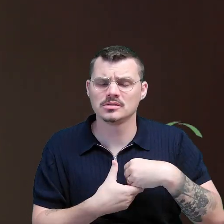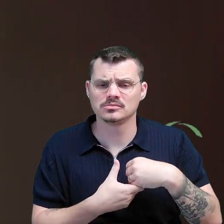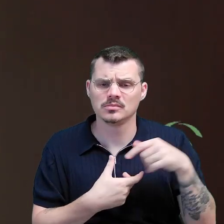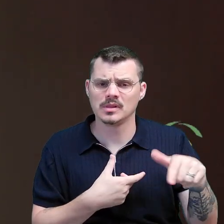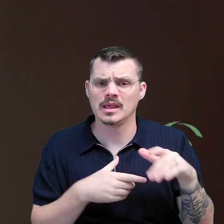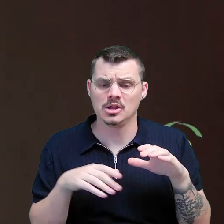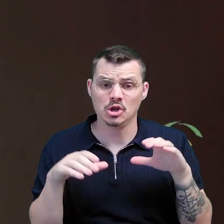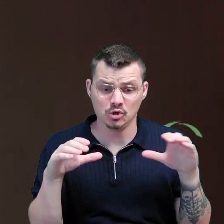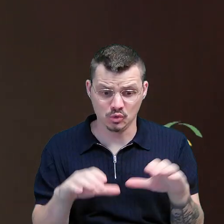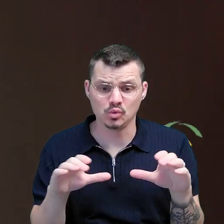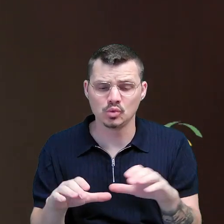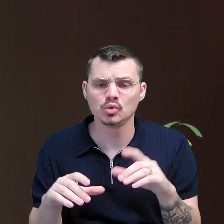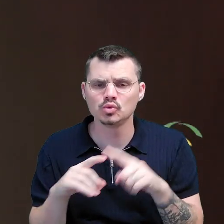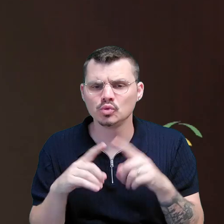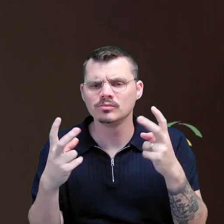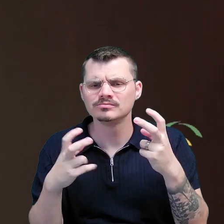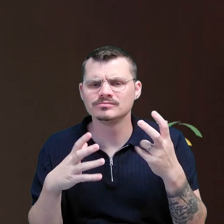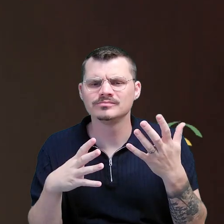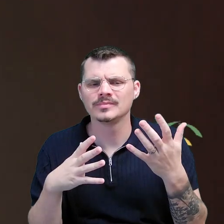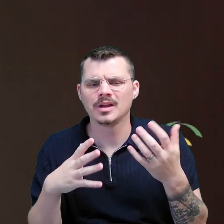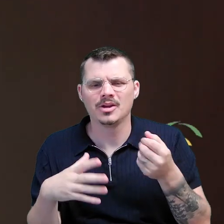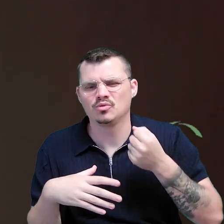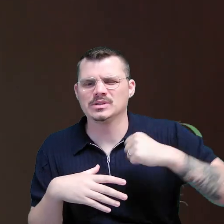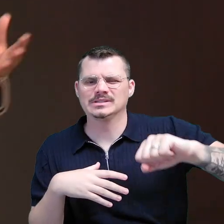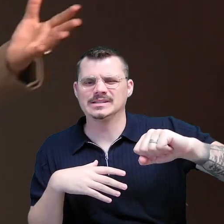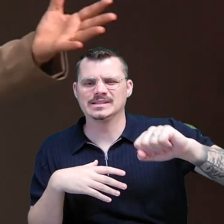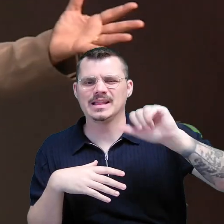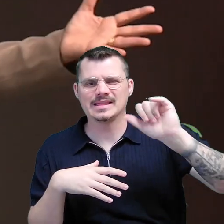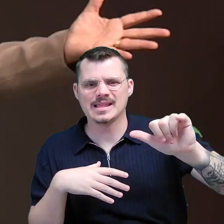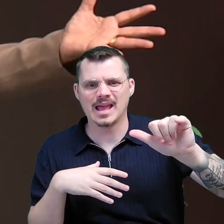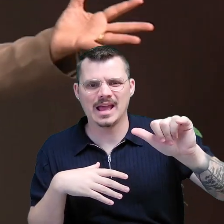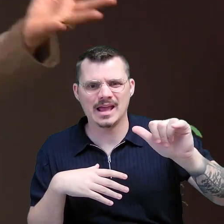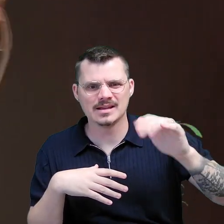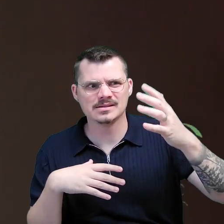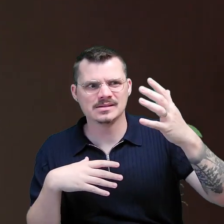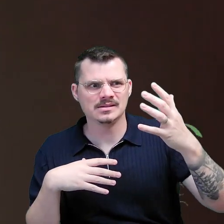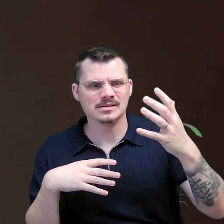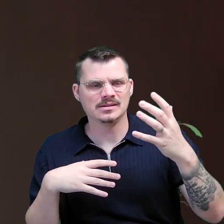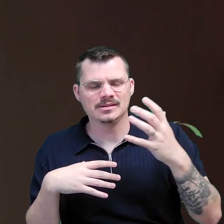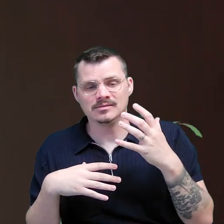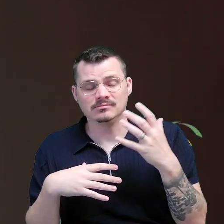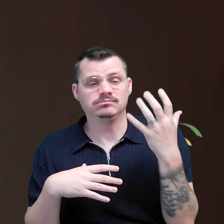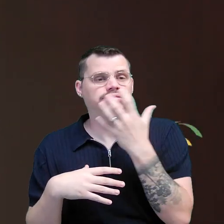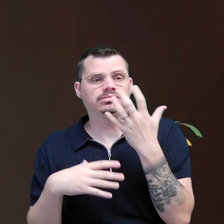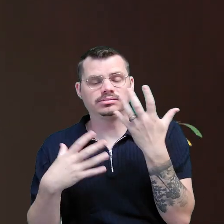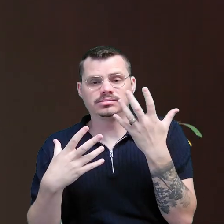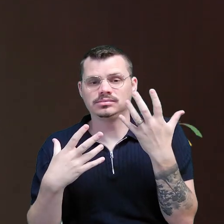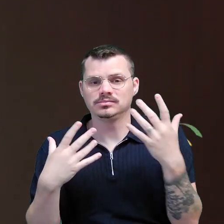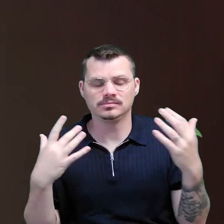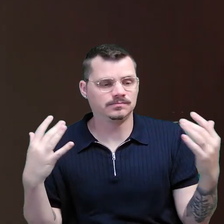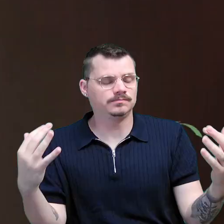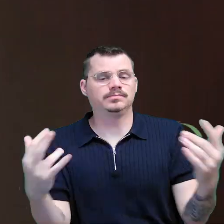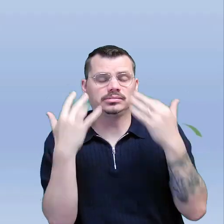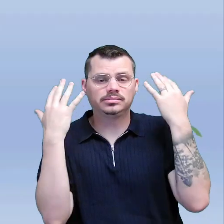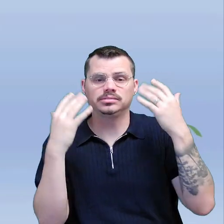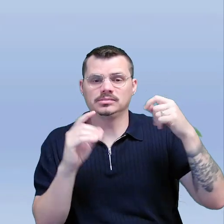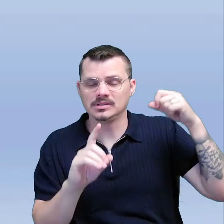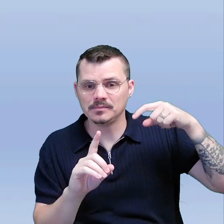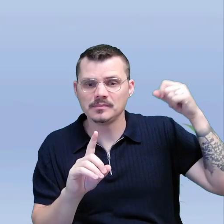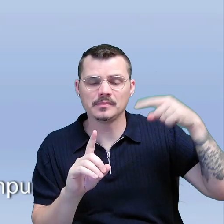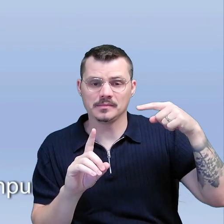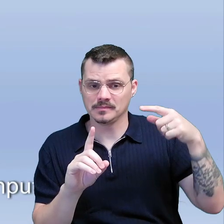do to resist this incredible firestorm of input and